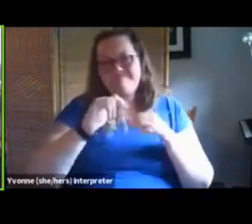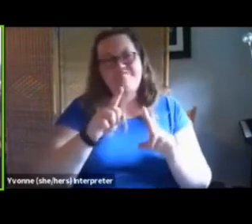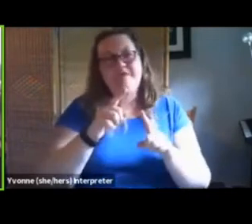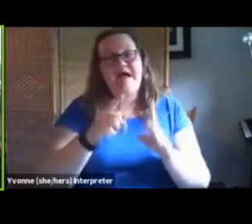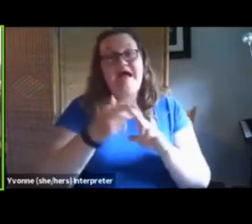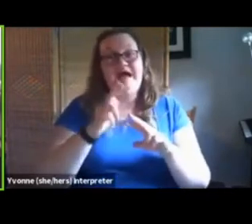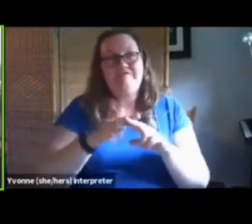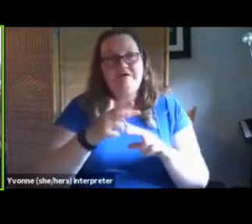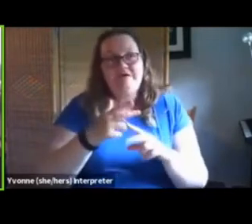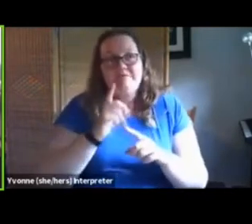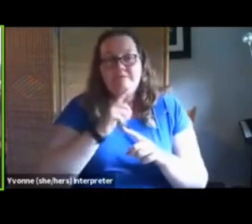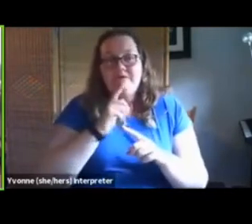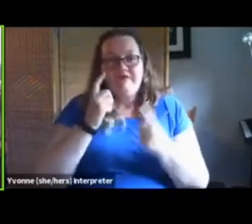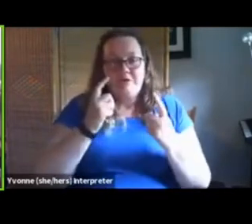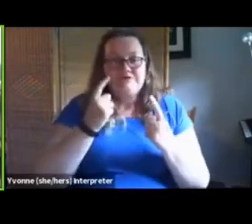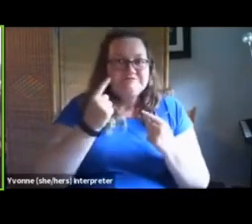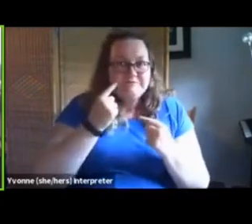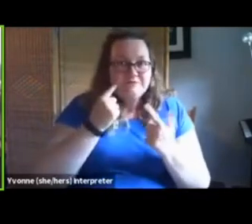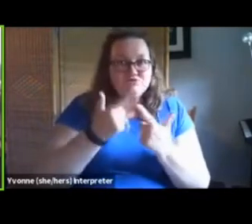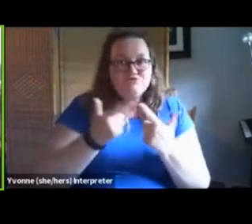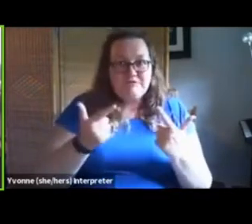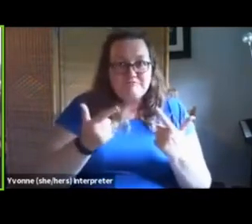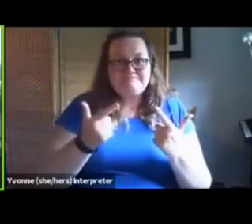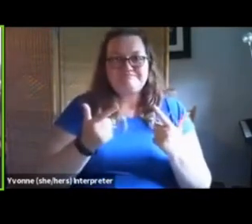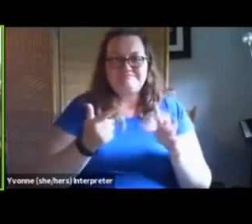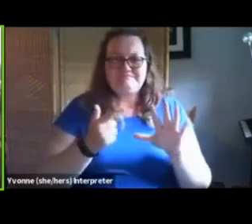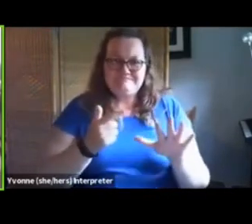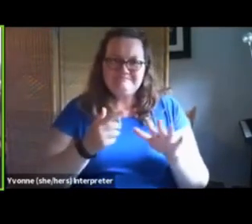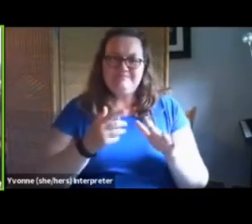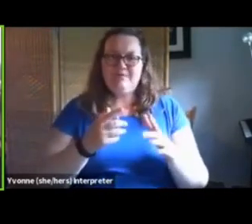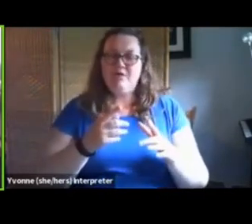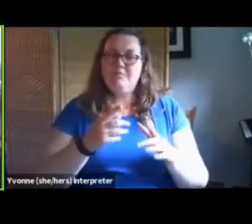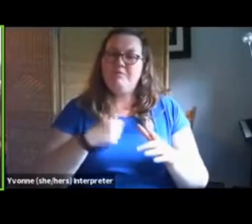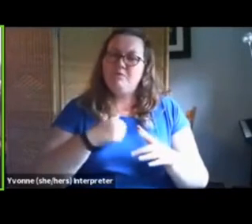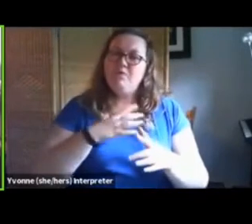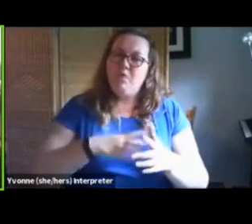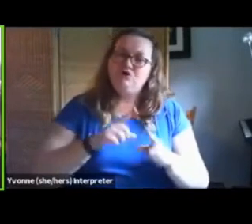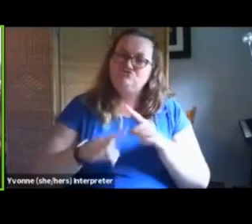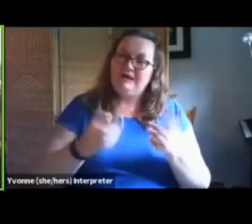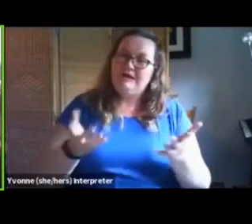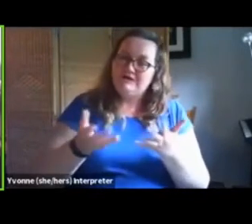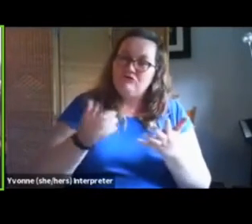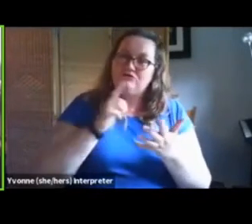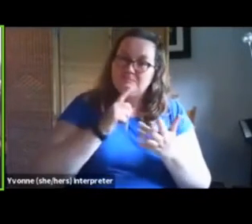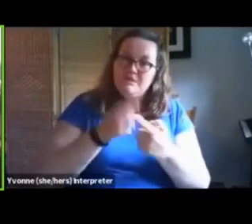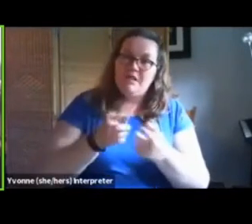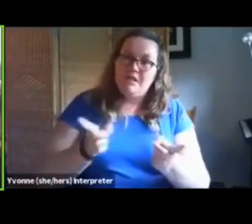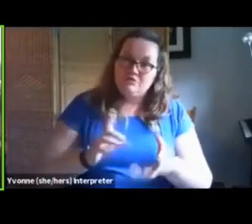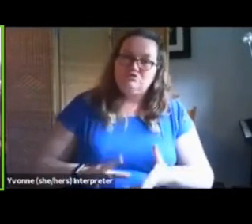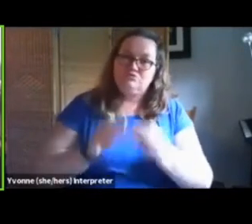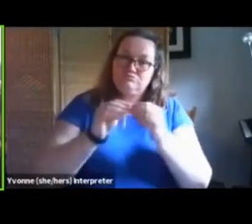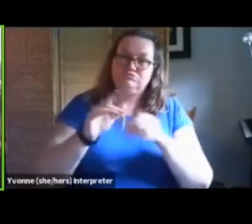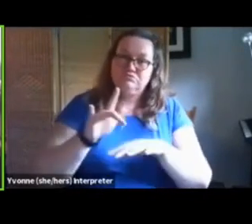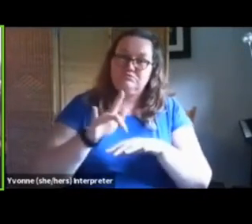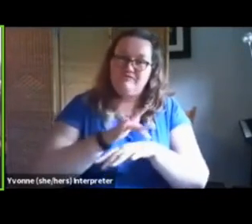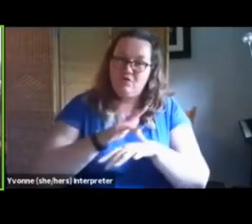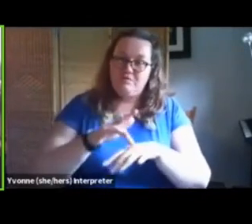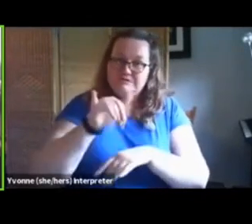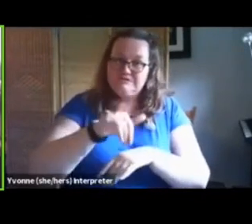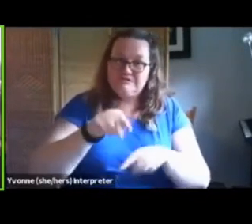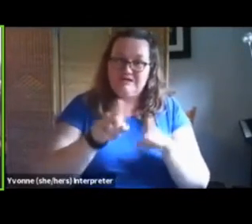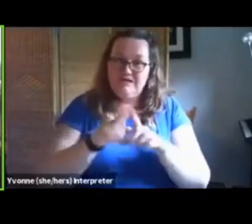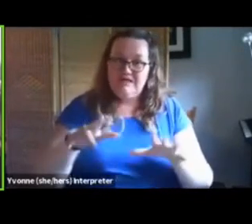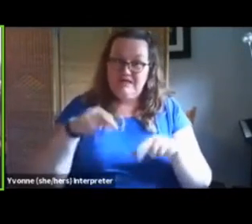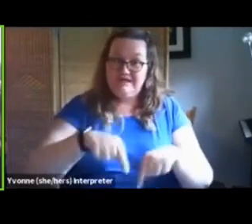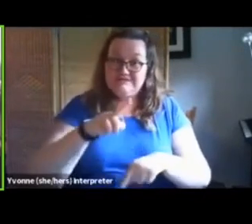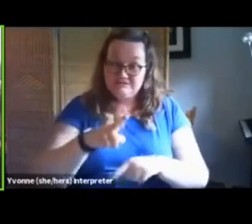process of making relaxed work and therefore encourage more people to make it. I would like to question the merits of this as a solution.